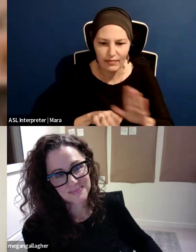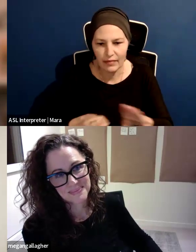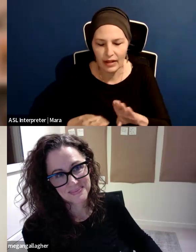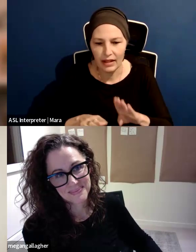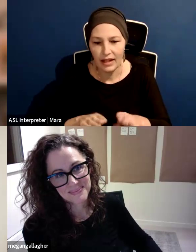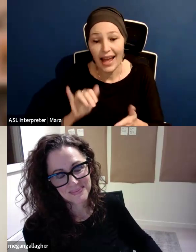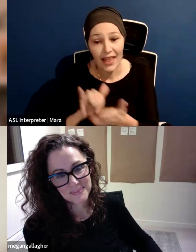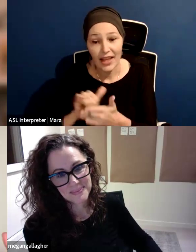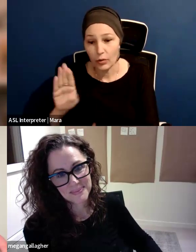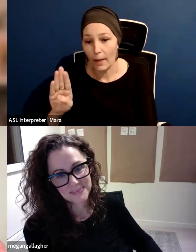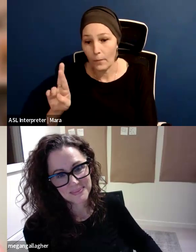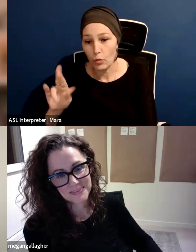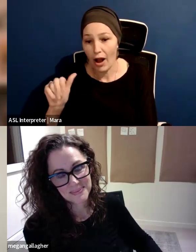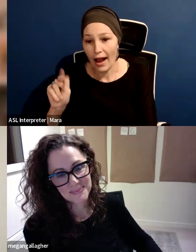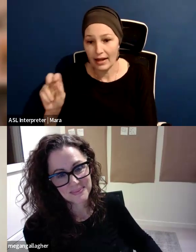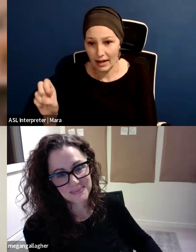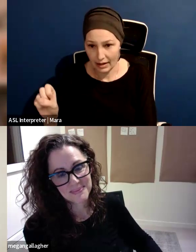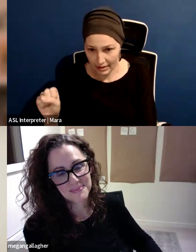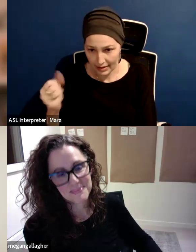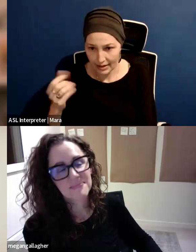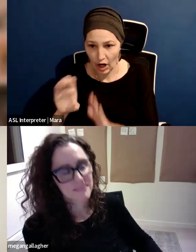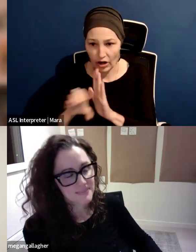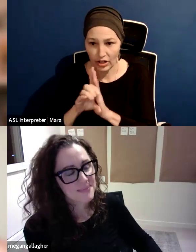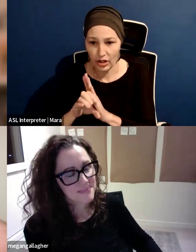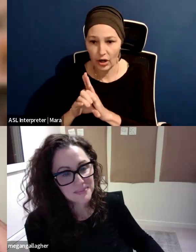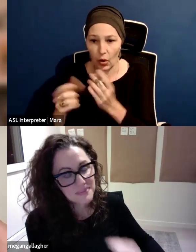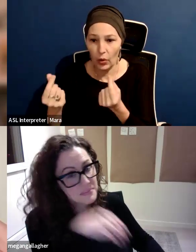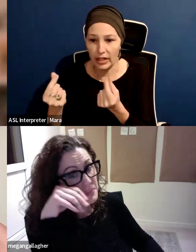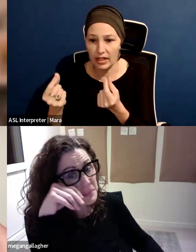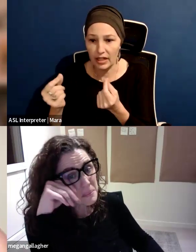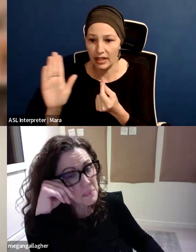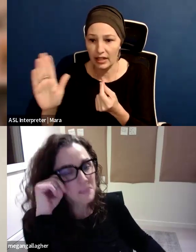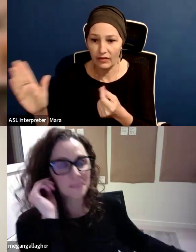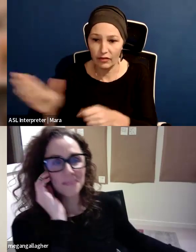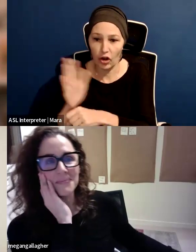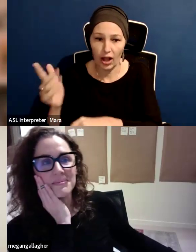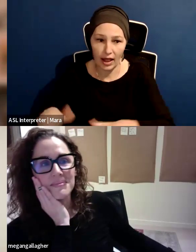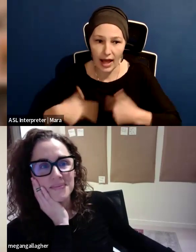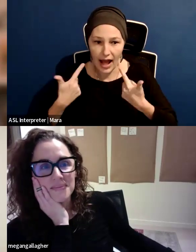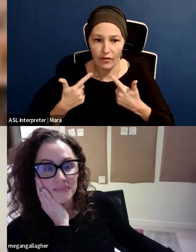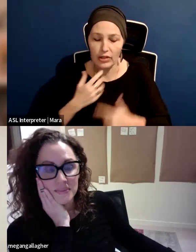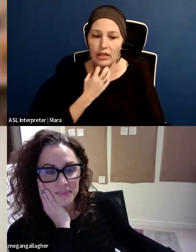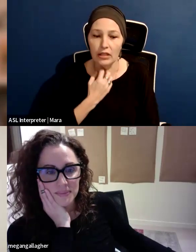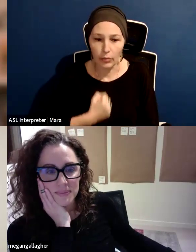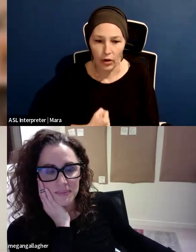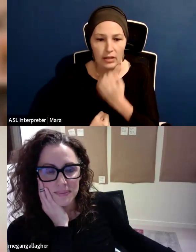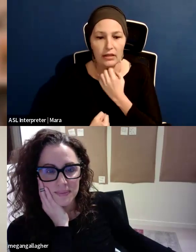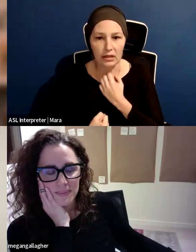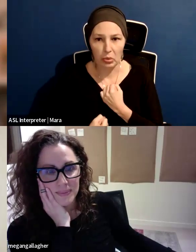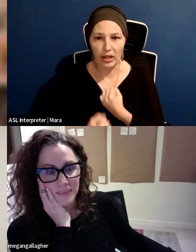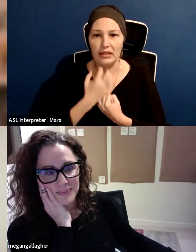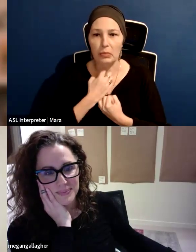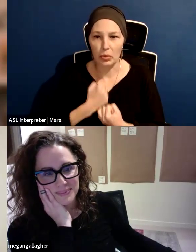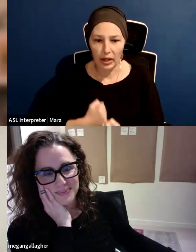the all his life, is just suppress, suppress, suppress. So then to have that scene where he can be